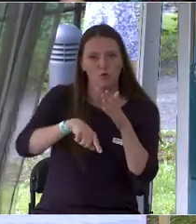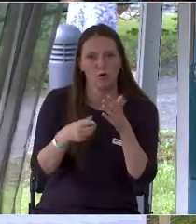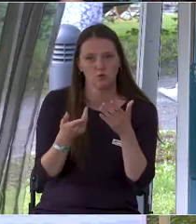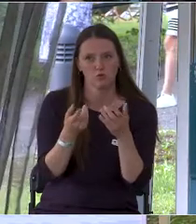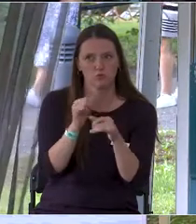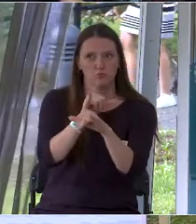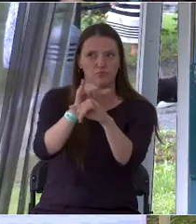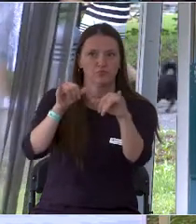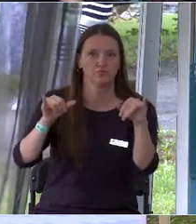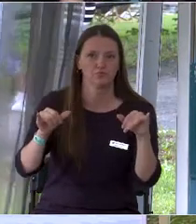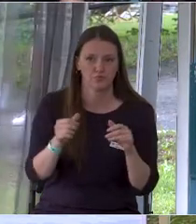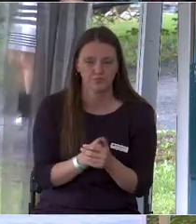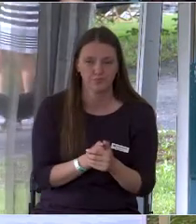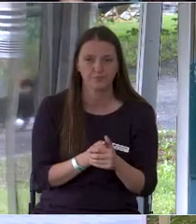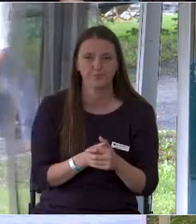you measure these things.